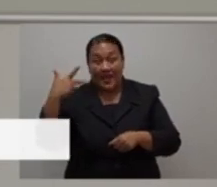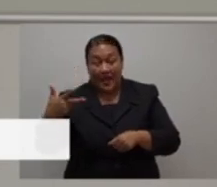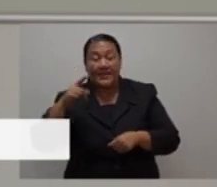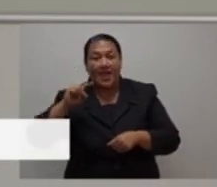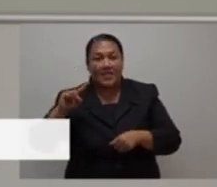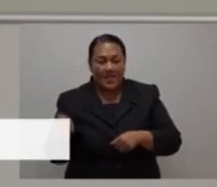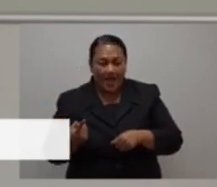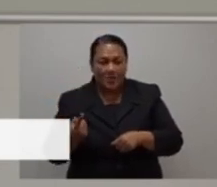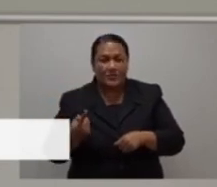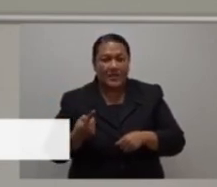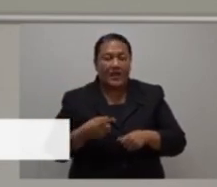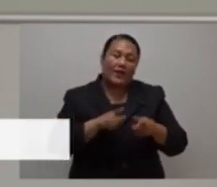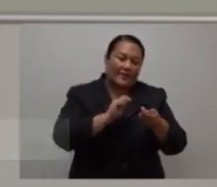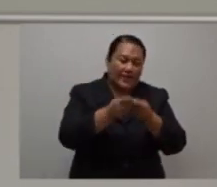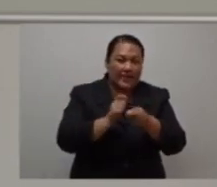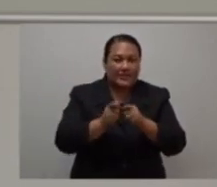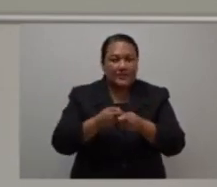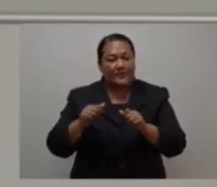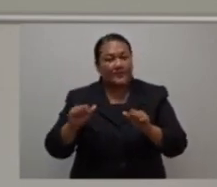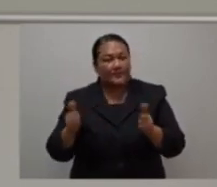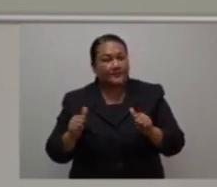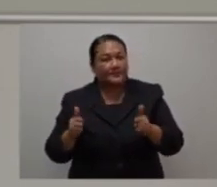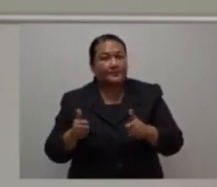178,381 samples have been tested.